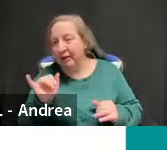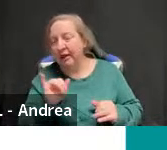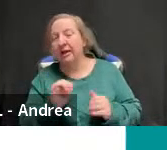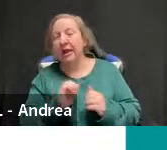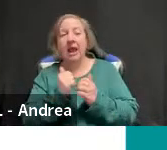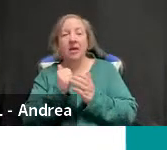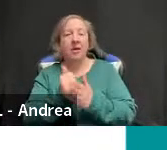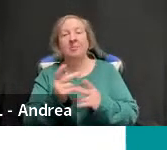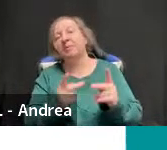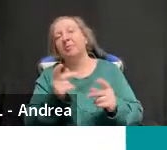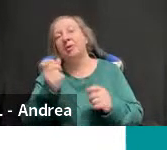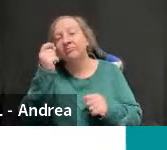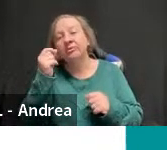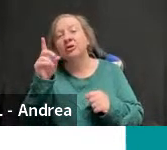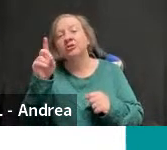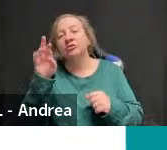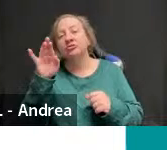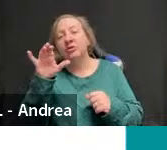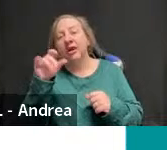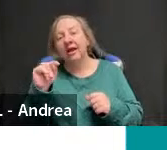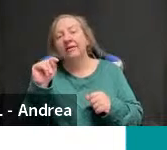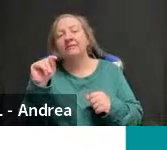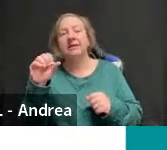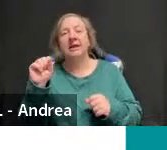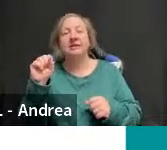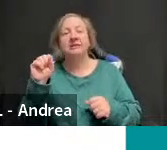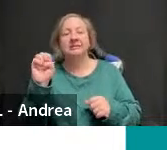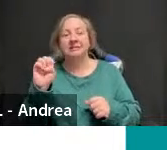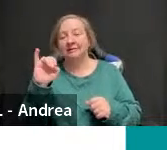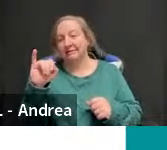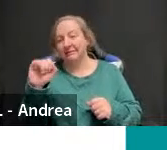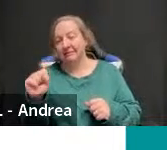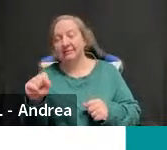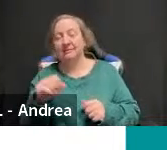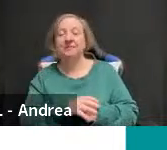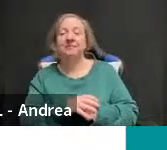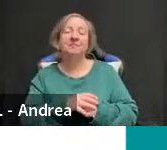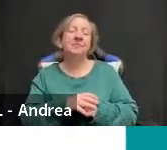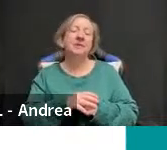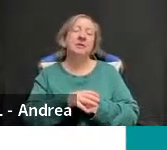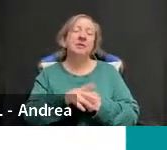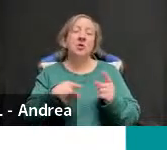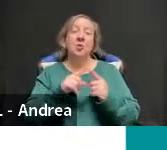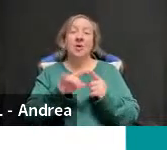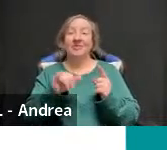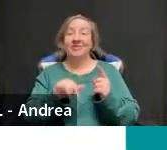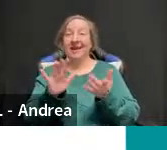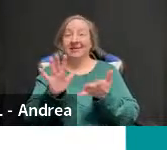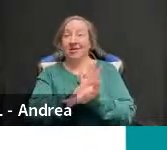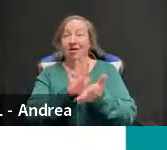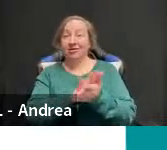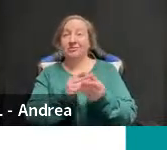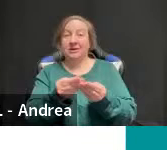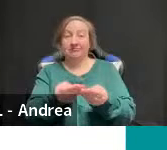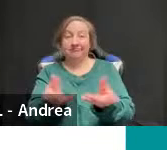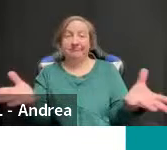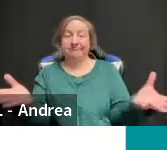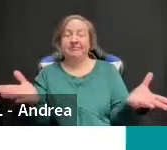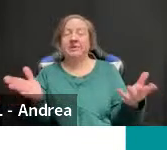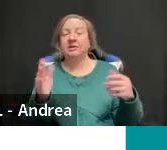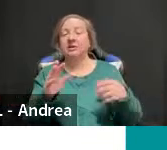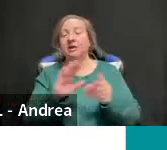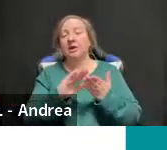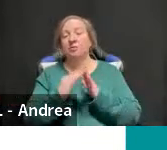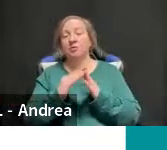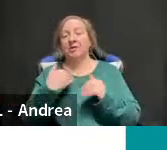people understand the draft SEIS. So once this document is released, the community will have 60